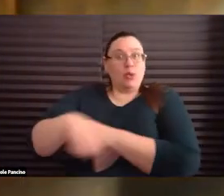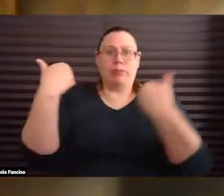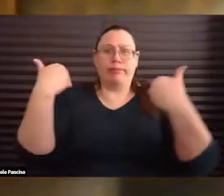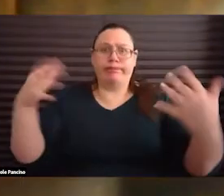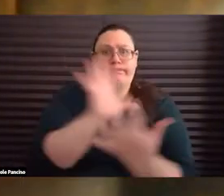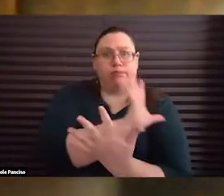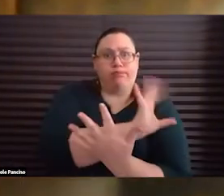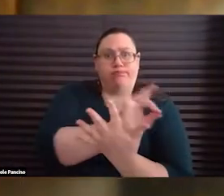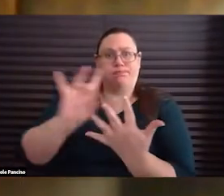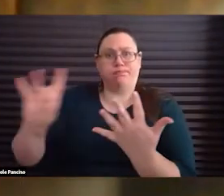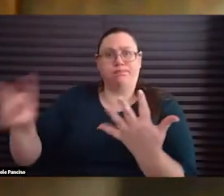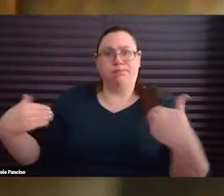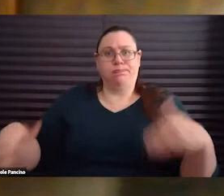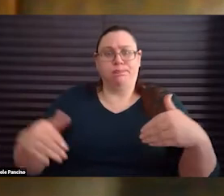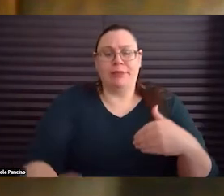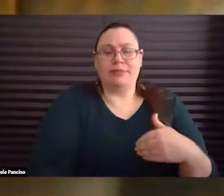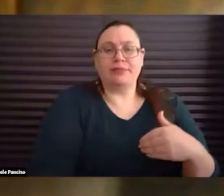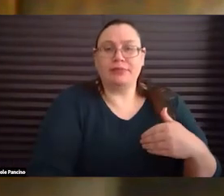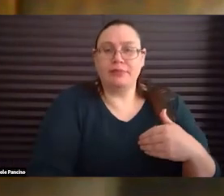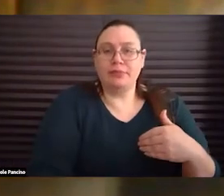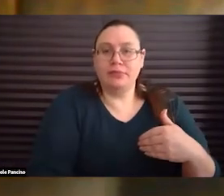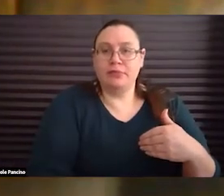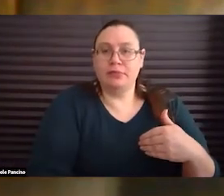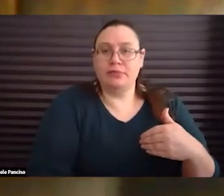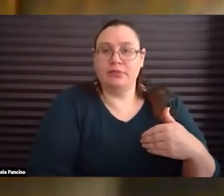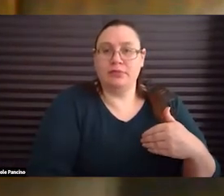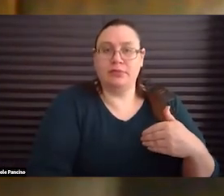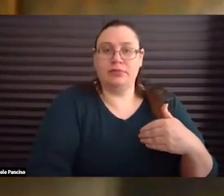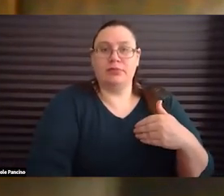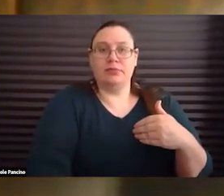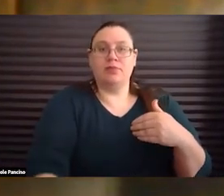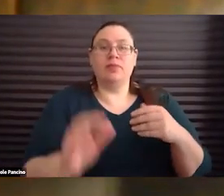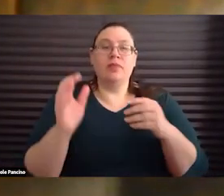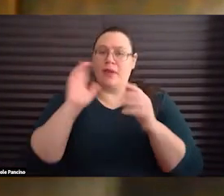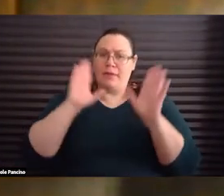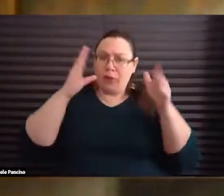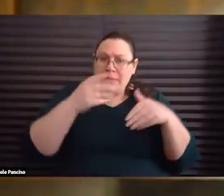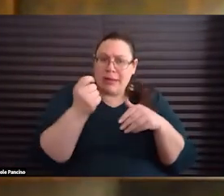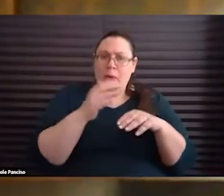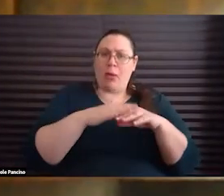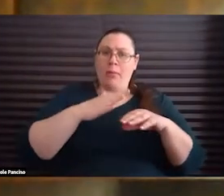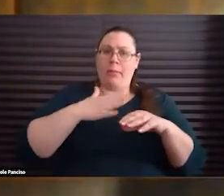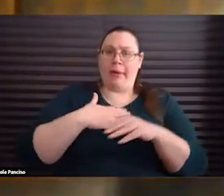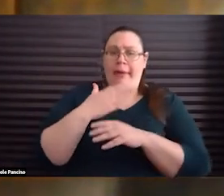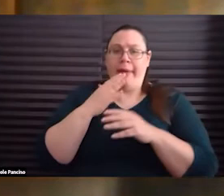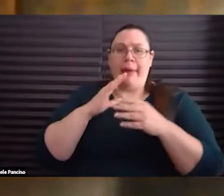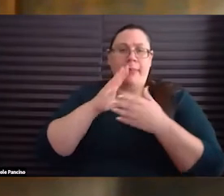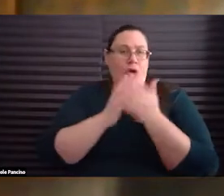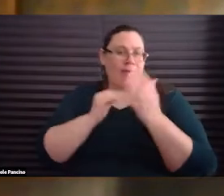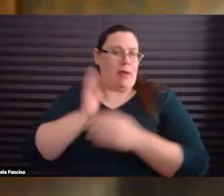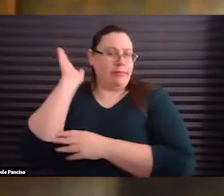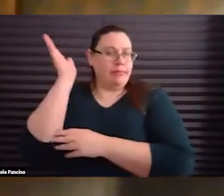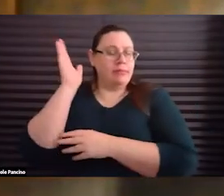And what do you think of this idea that I focused on a little bit in my speech, which is we have